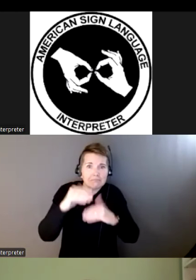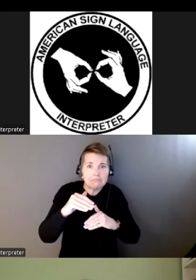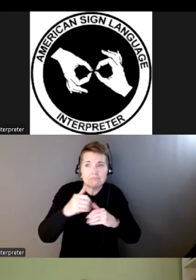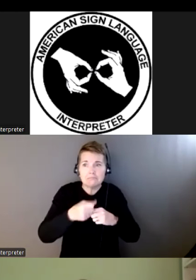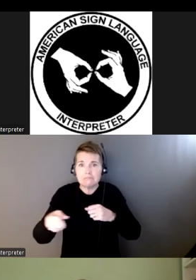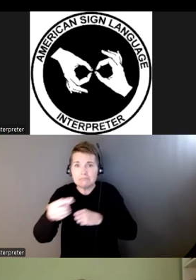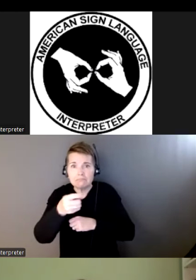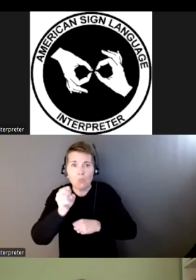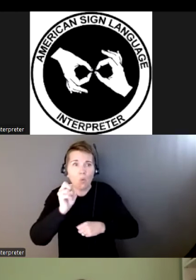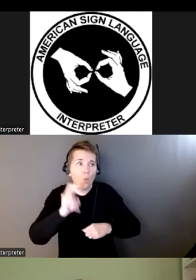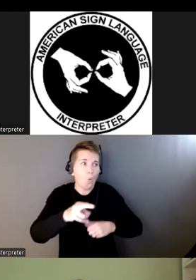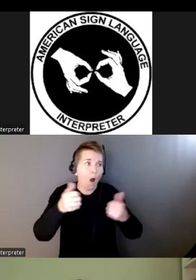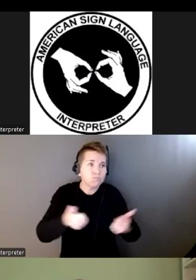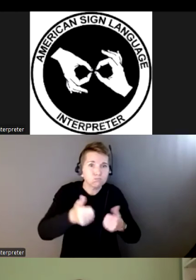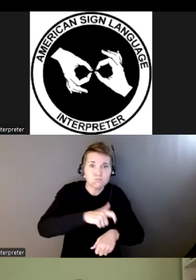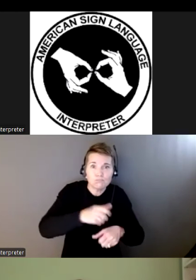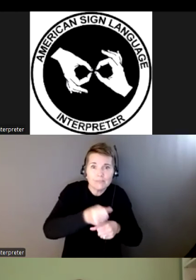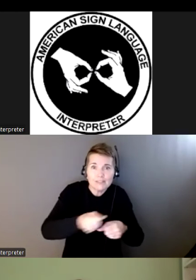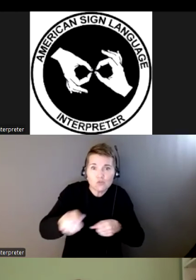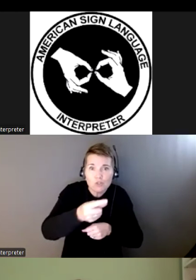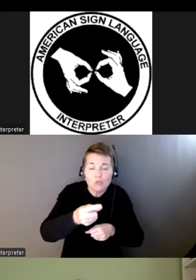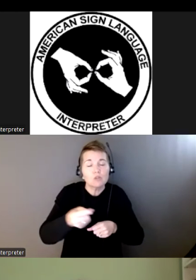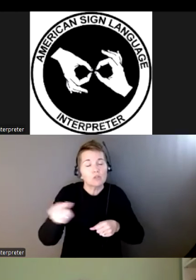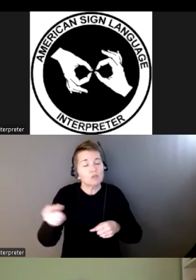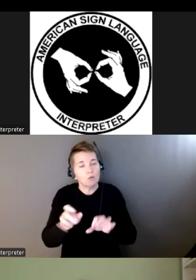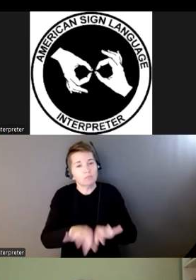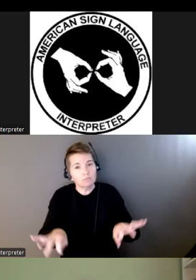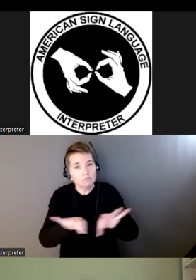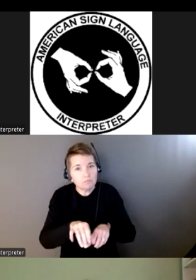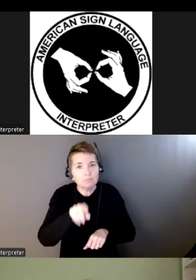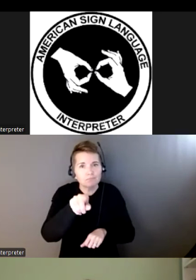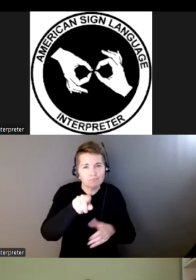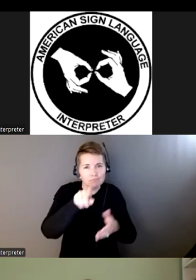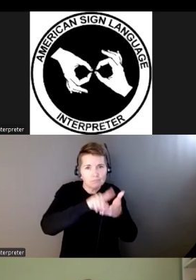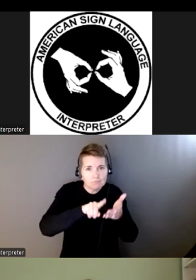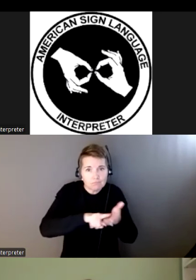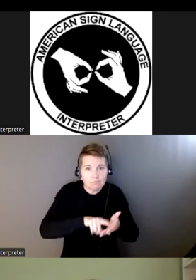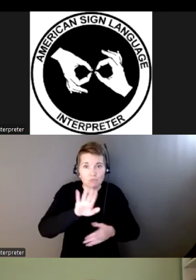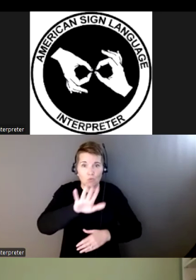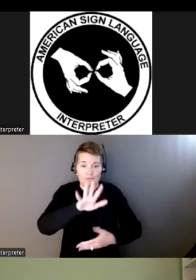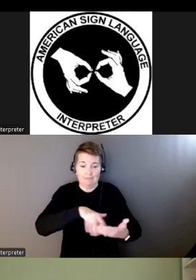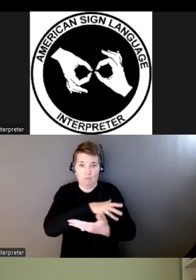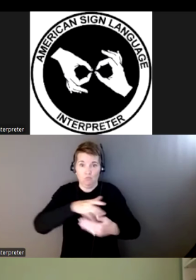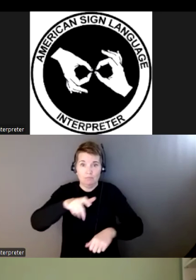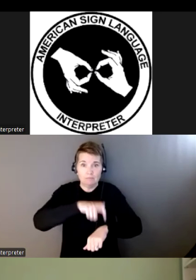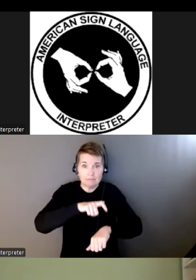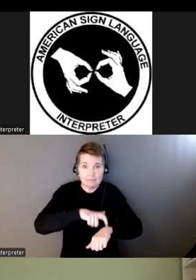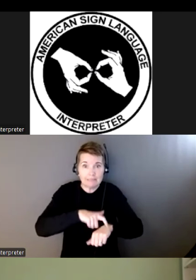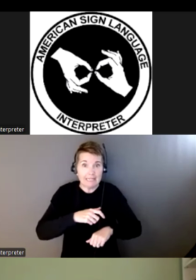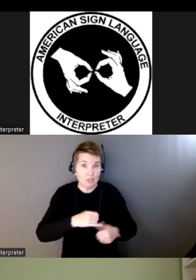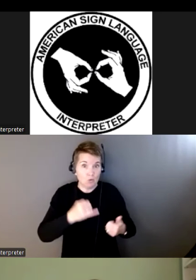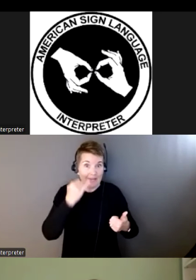So I advise you to look at the guidelines and see if this is a good fit, not only from a position of, whether you're